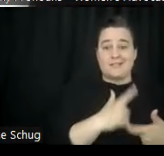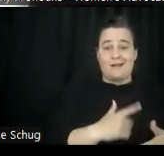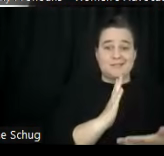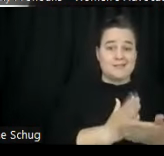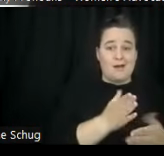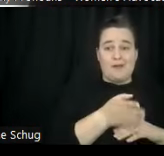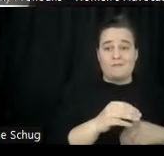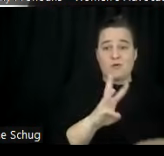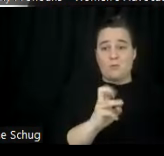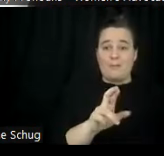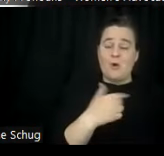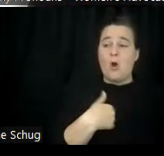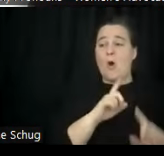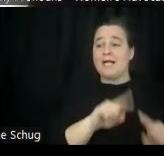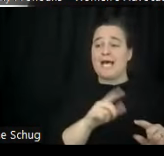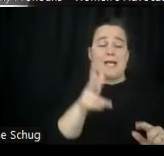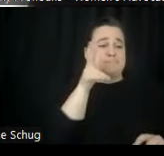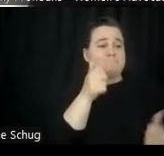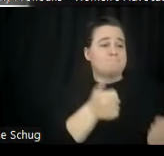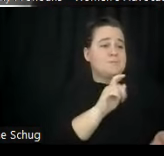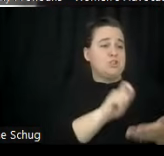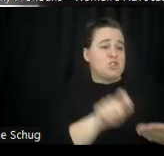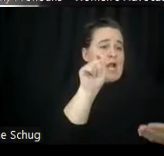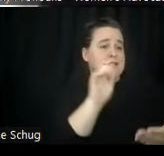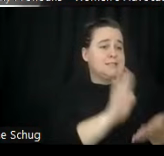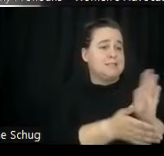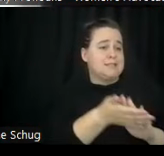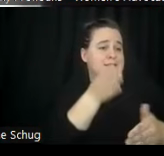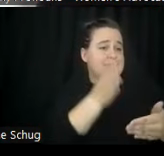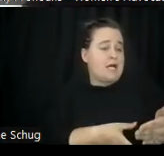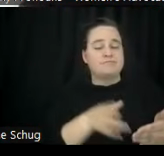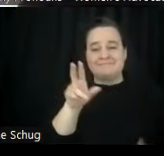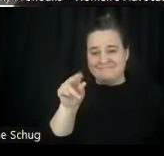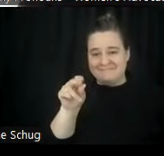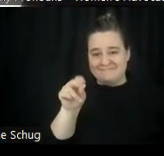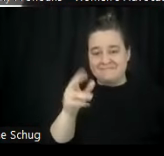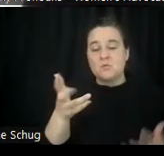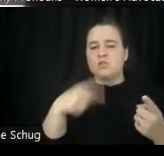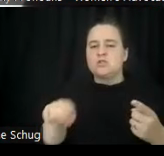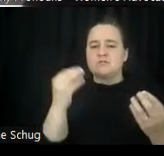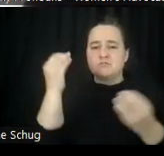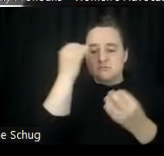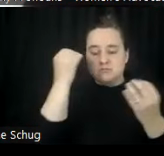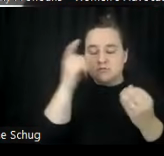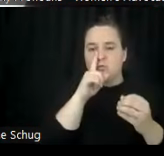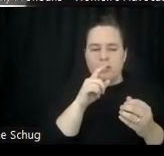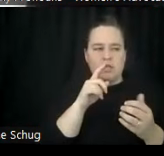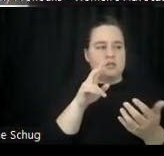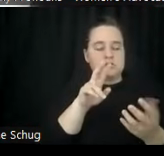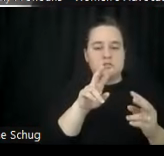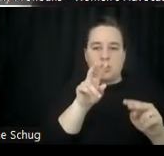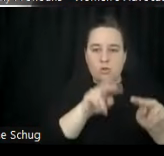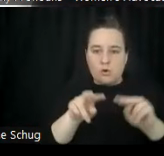like, oh, I attended it, I listened, I can check that off my to-do list. We want you to also really engage in these questions beyond